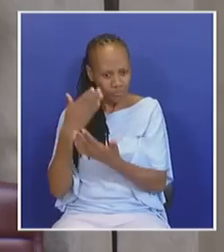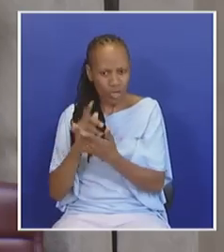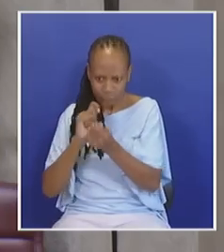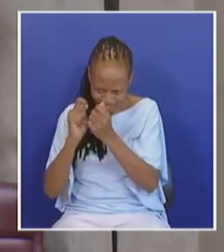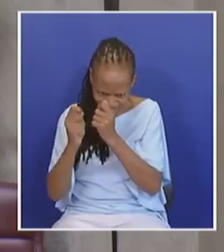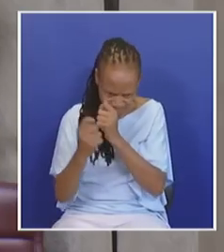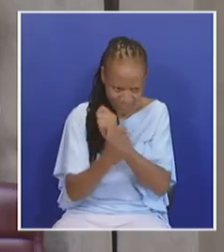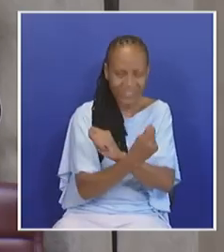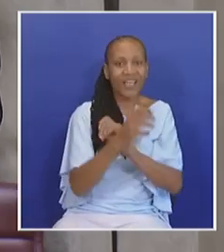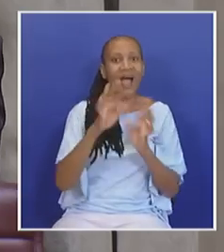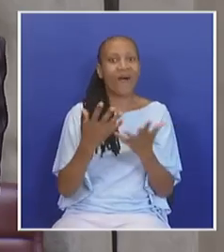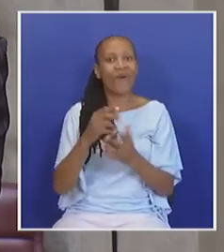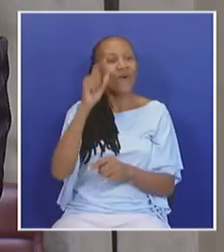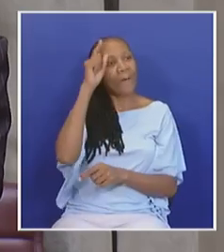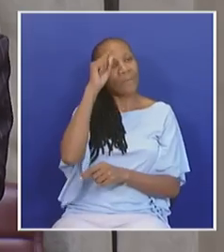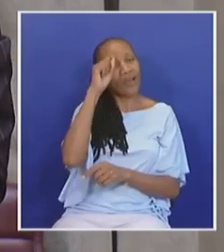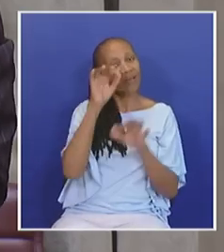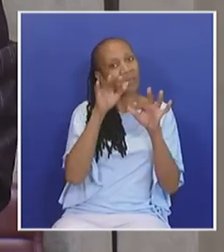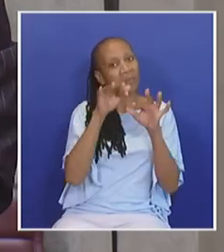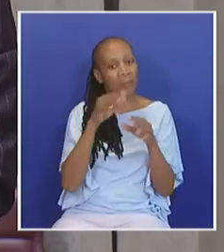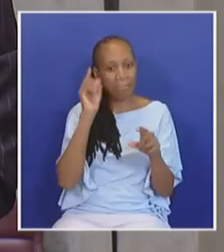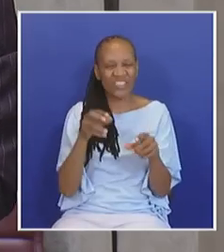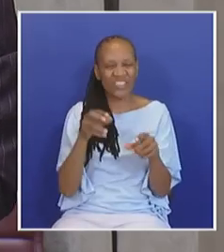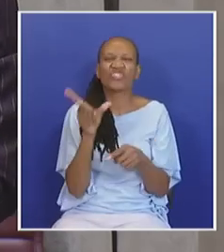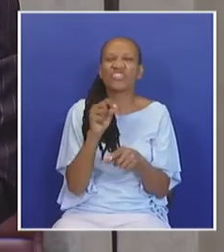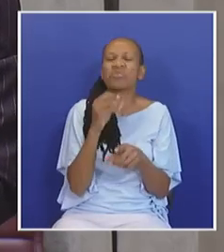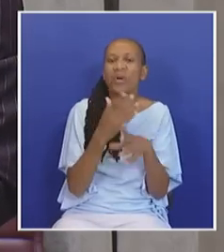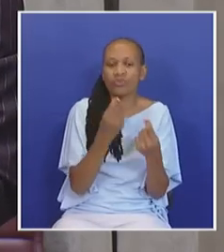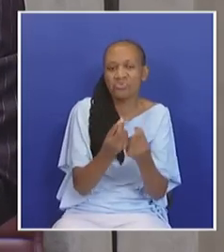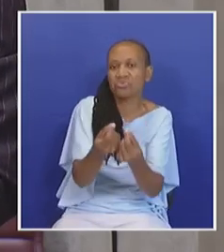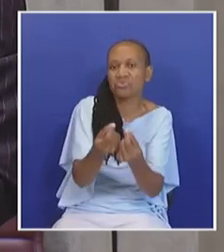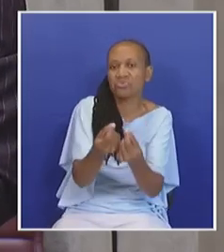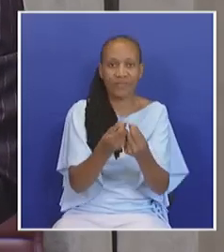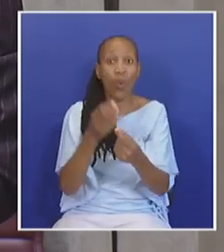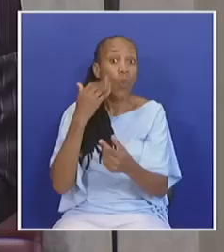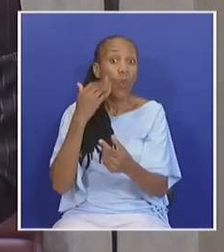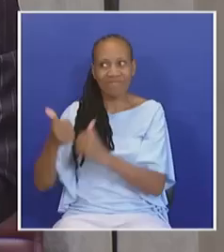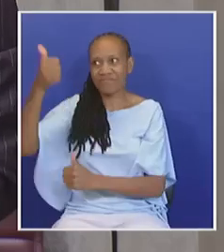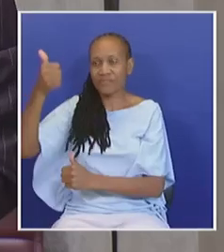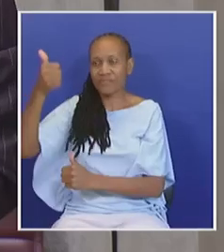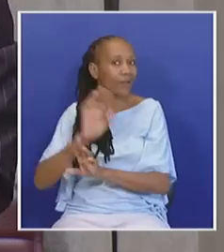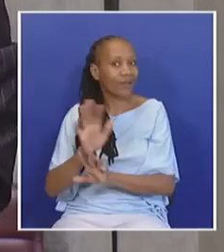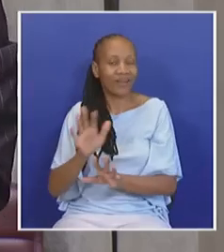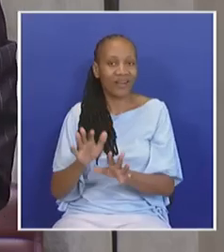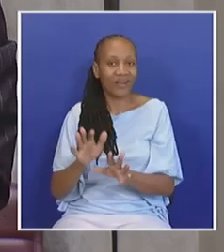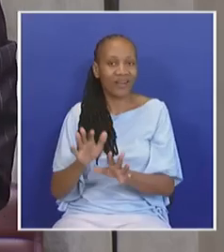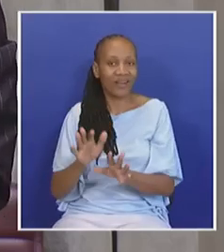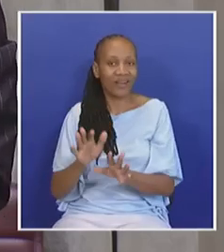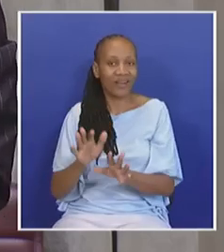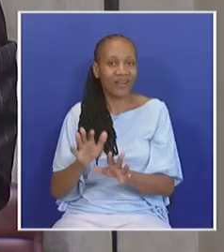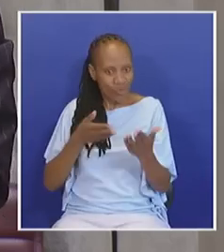that Africans were cheap and expendable labor, beasts of burden, with neither a political role nor socio-economic